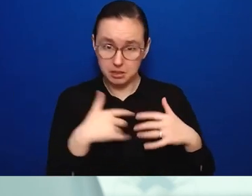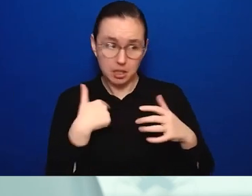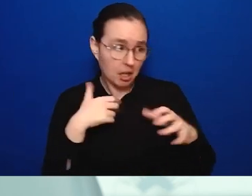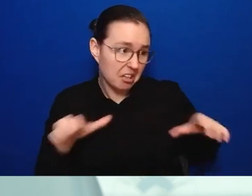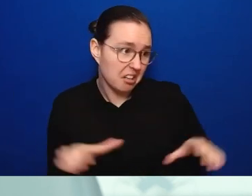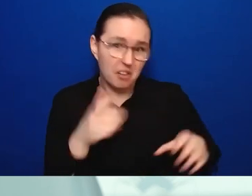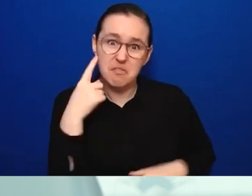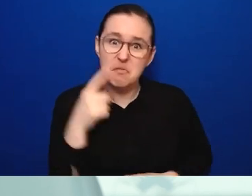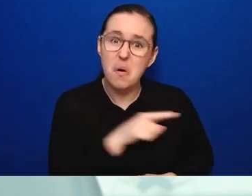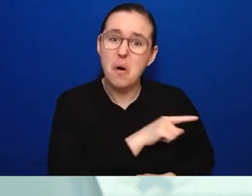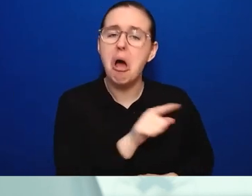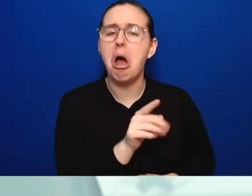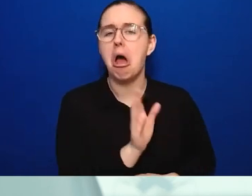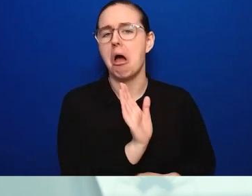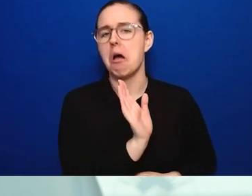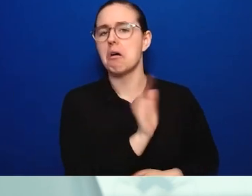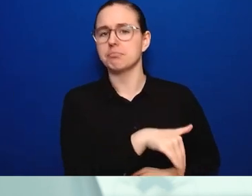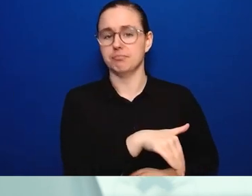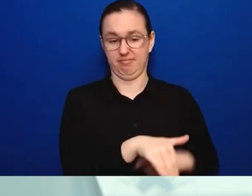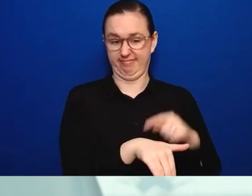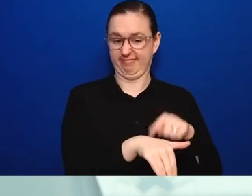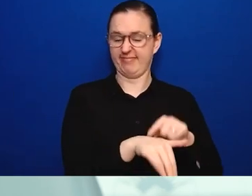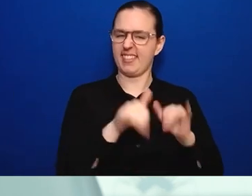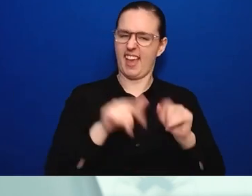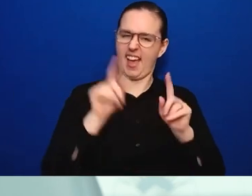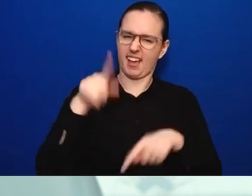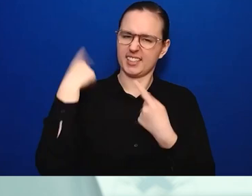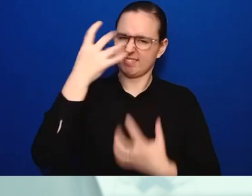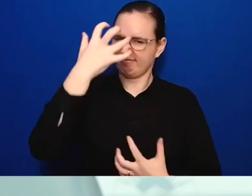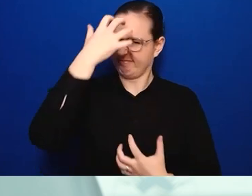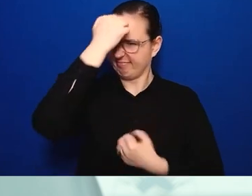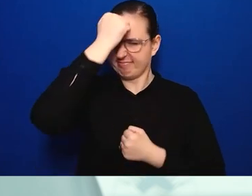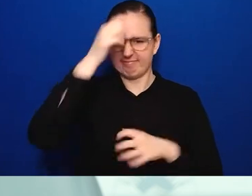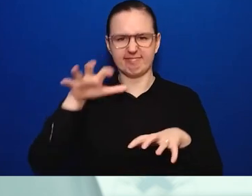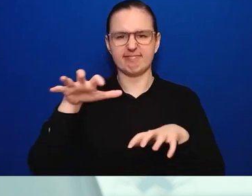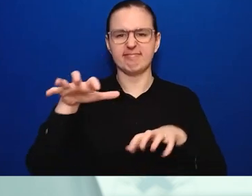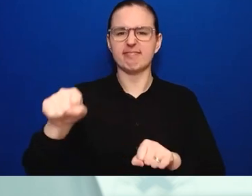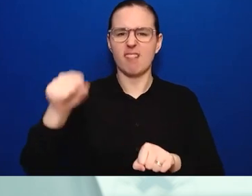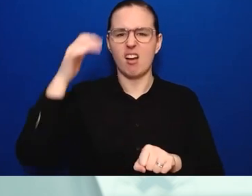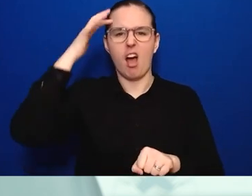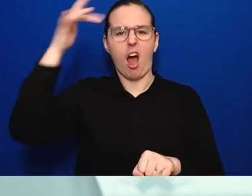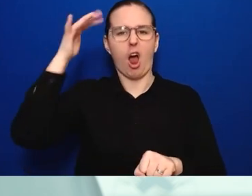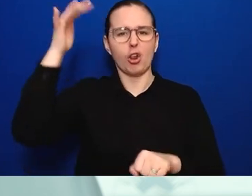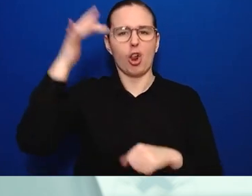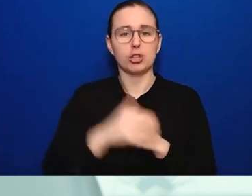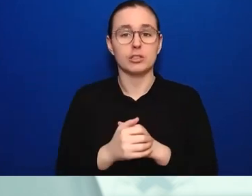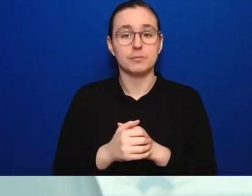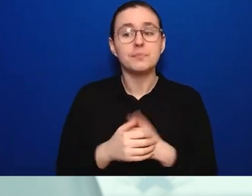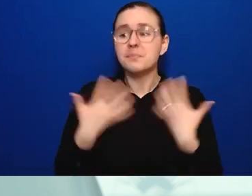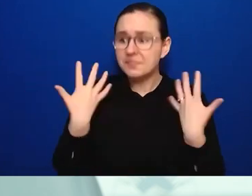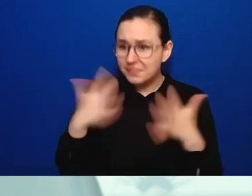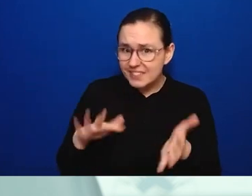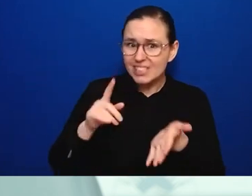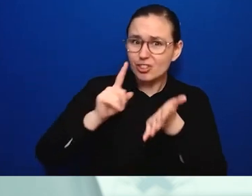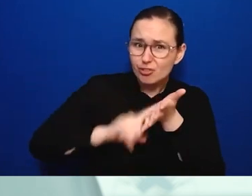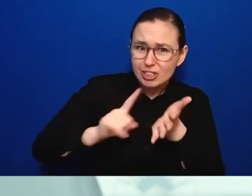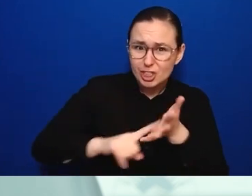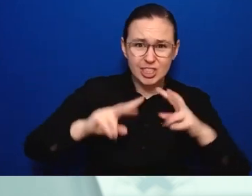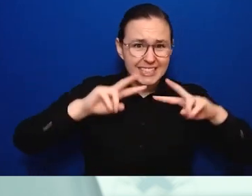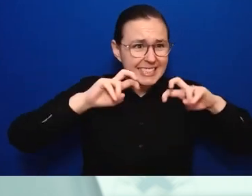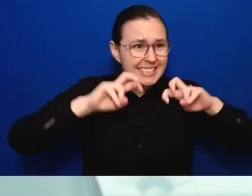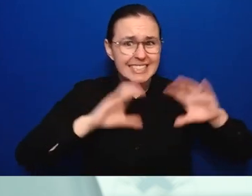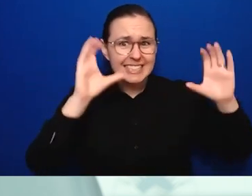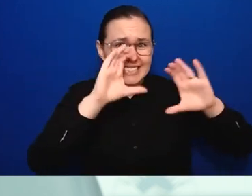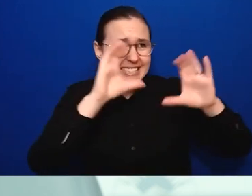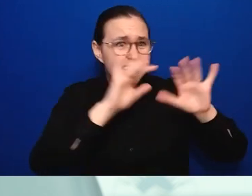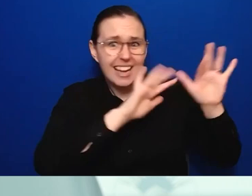federal inquiry into missing and murdered Indigenous women and girls and the provincial inquiry, this is a key opportunity for us as